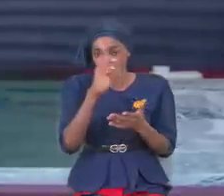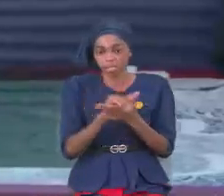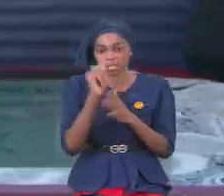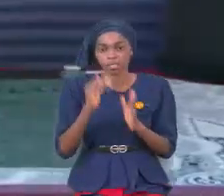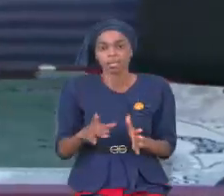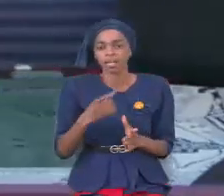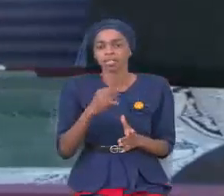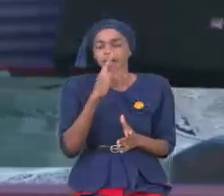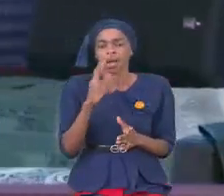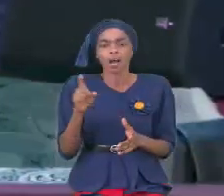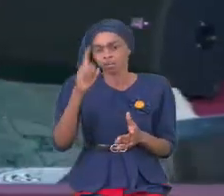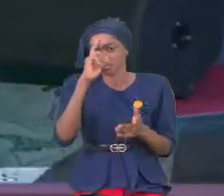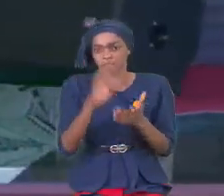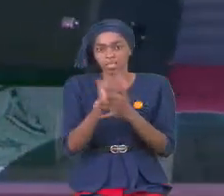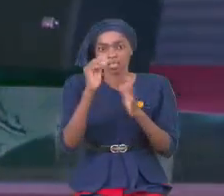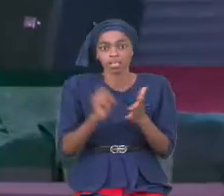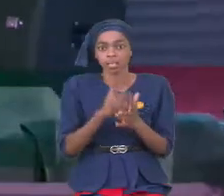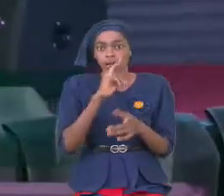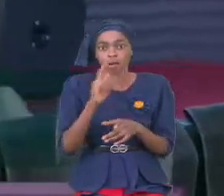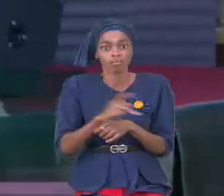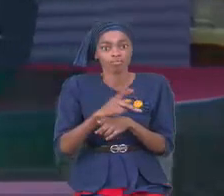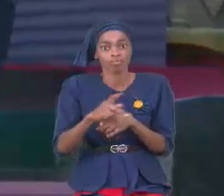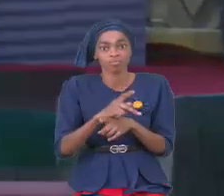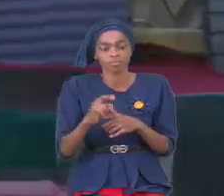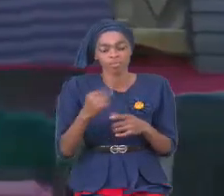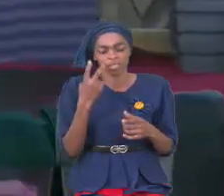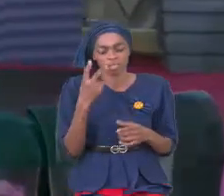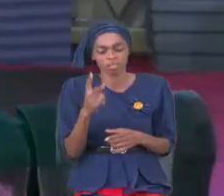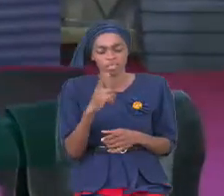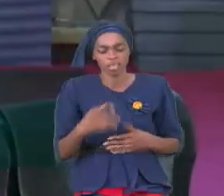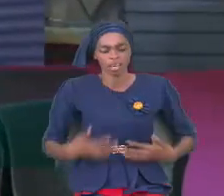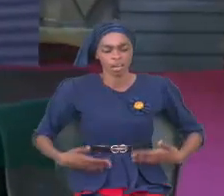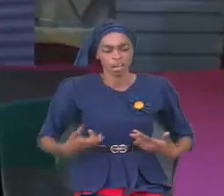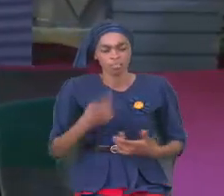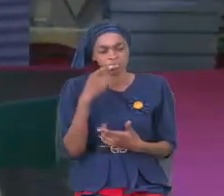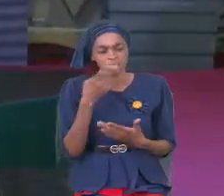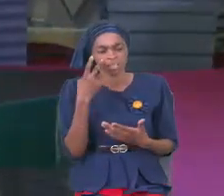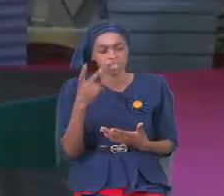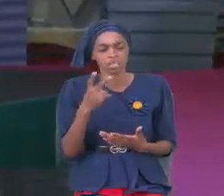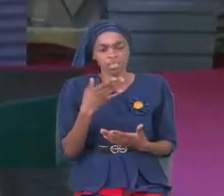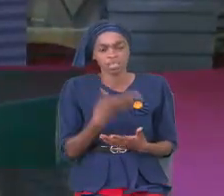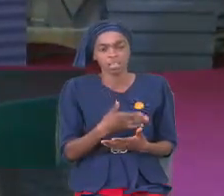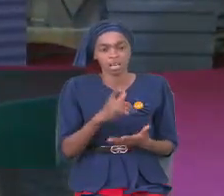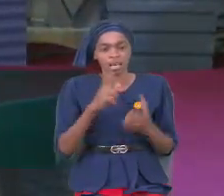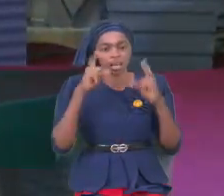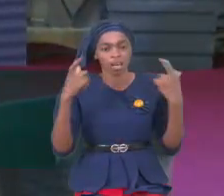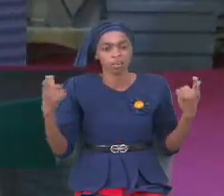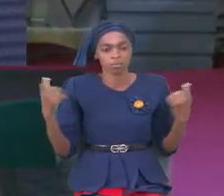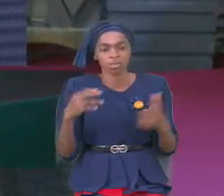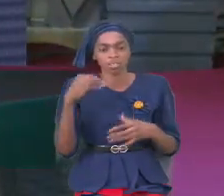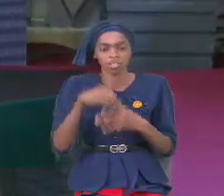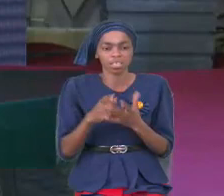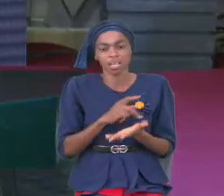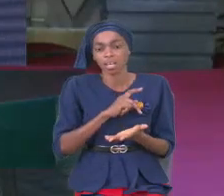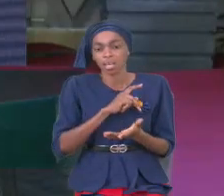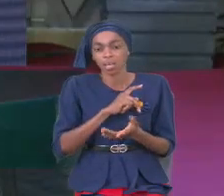their language, look at their appearance, and look at the work they do. In a practical way, they are saints, not